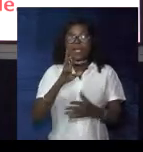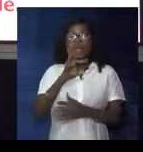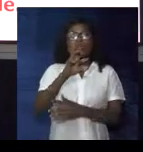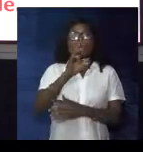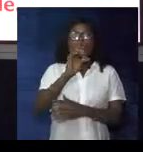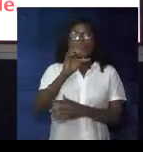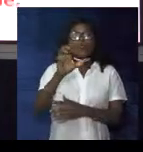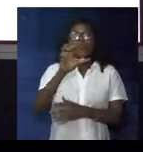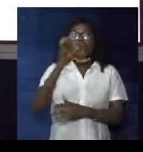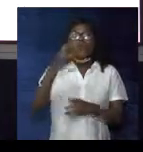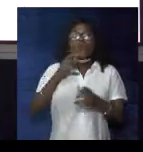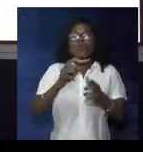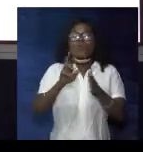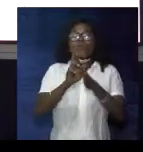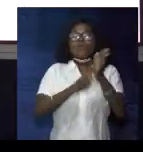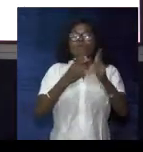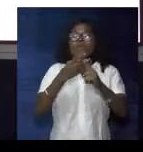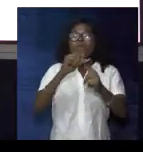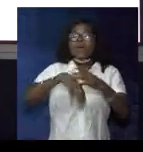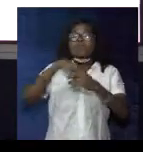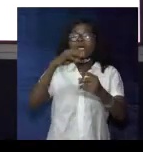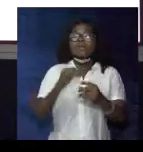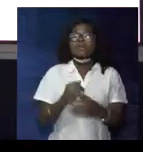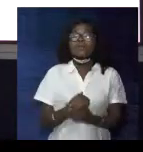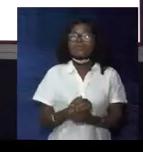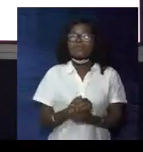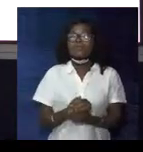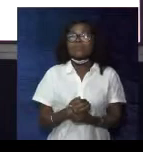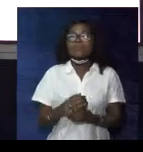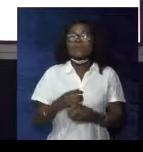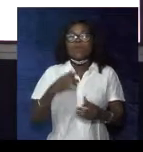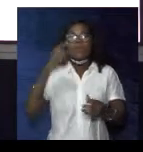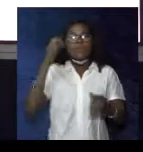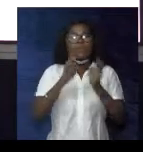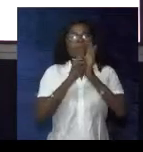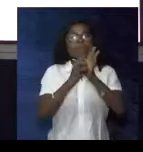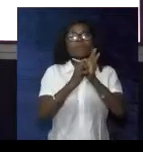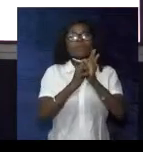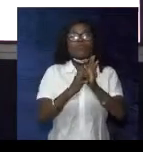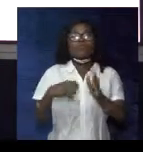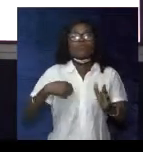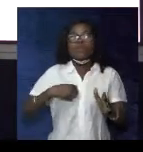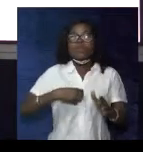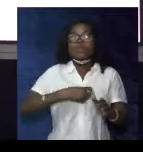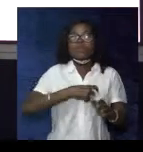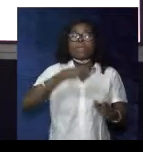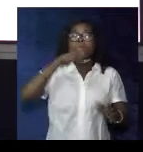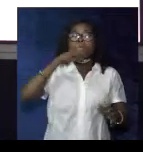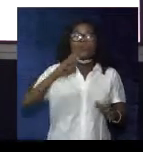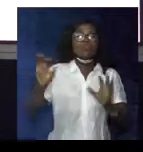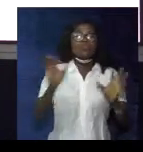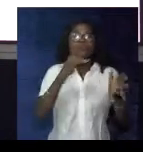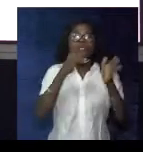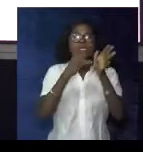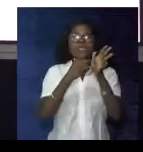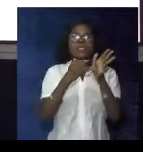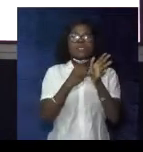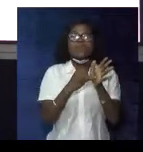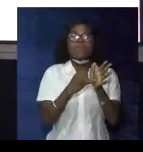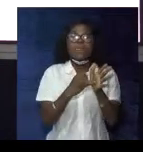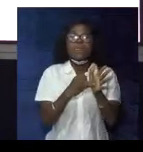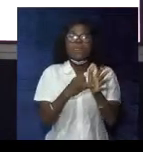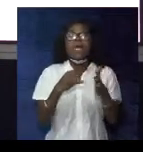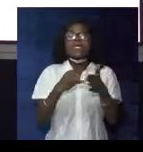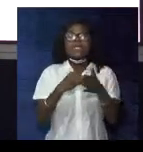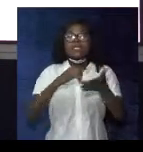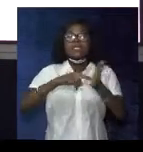like a rule from outside. For example, we must do it. We must